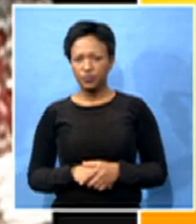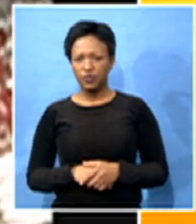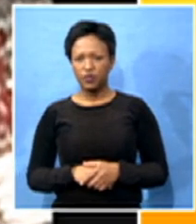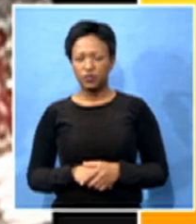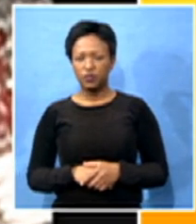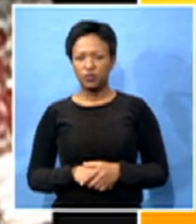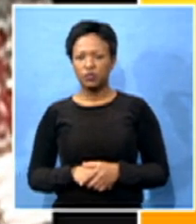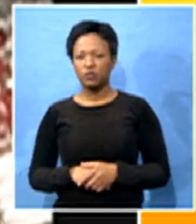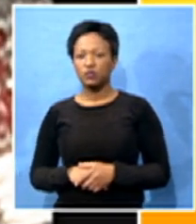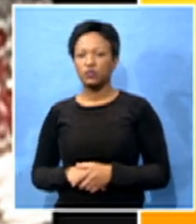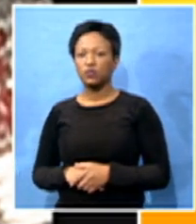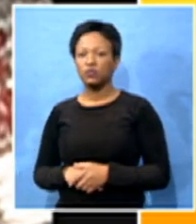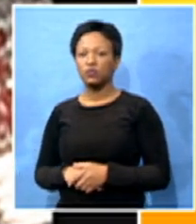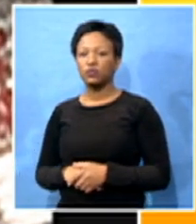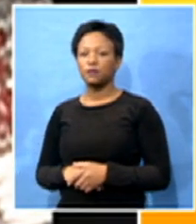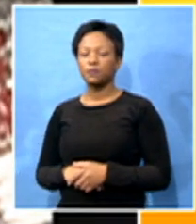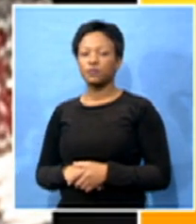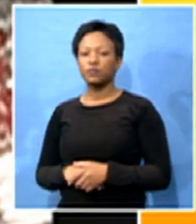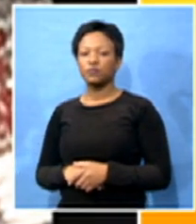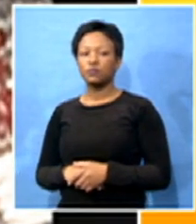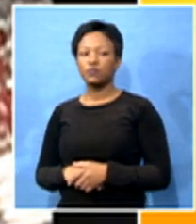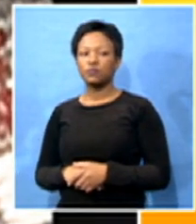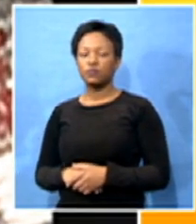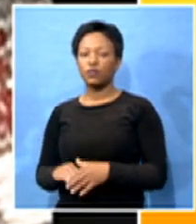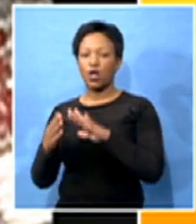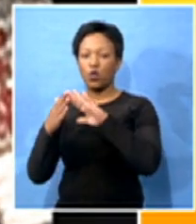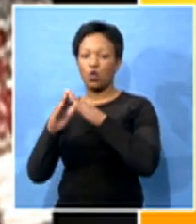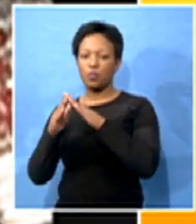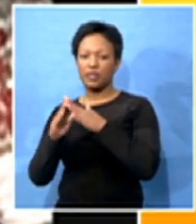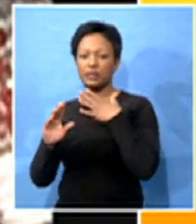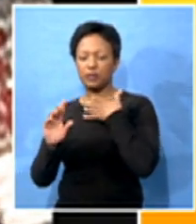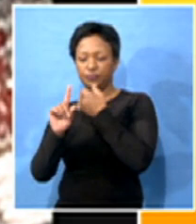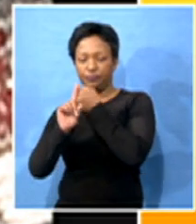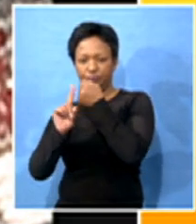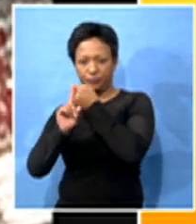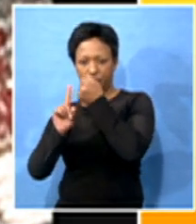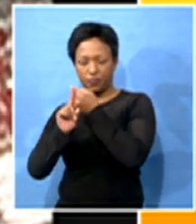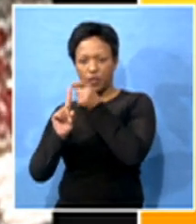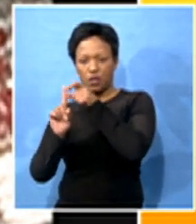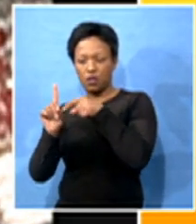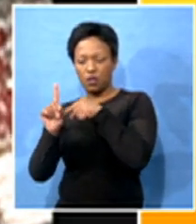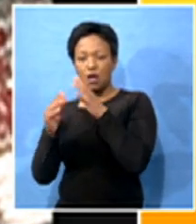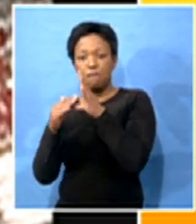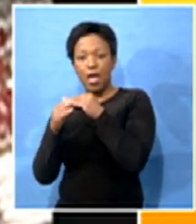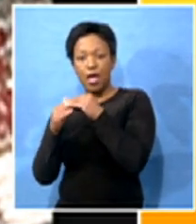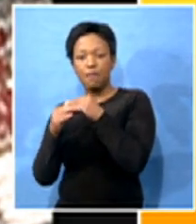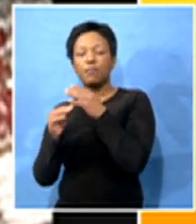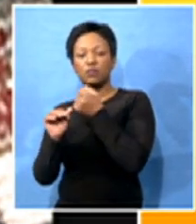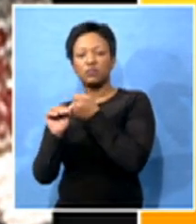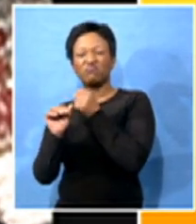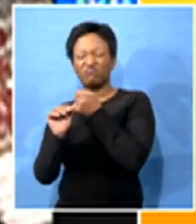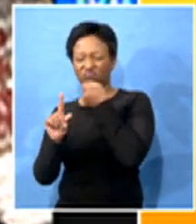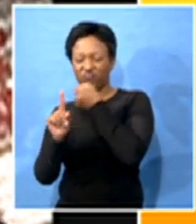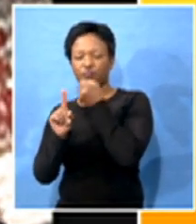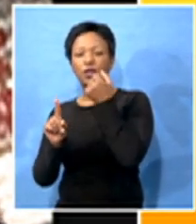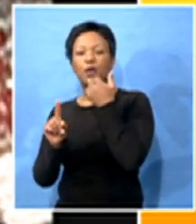The change that, as community activist and as a part of the community member who's affected by mining, what we would